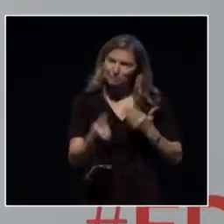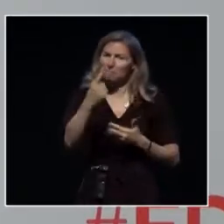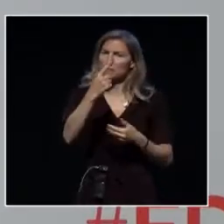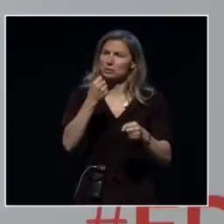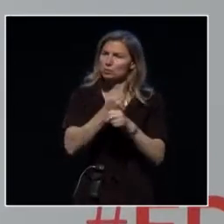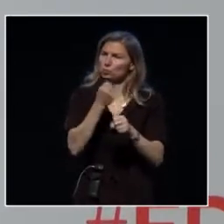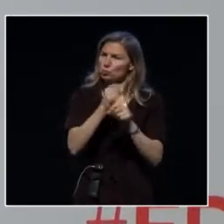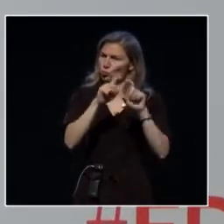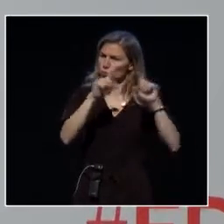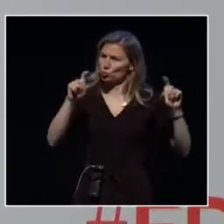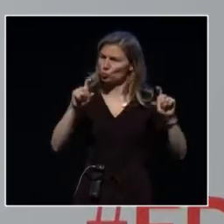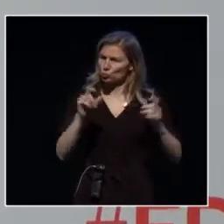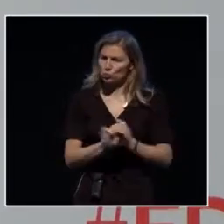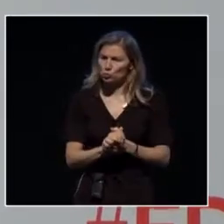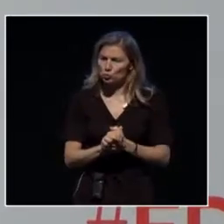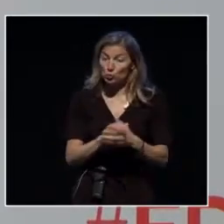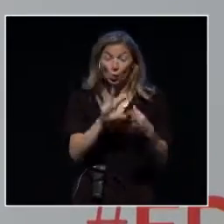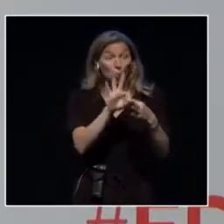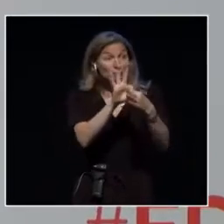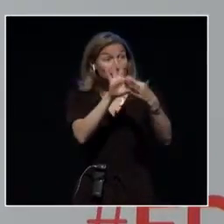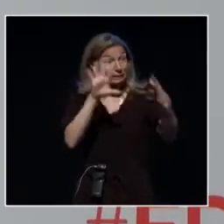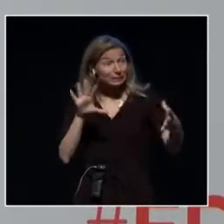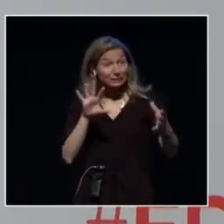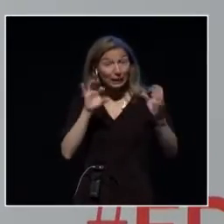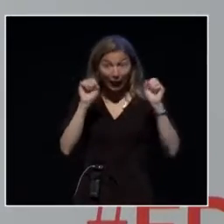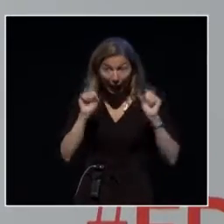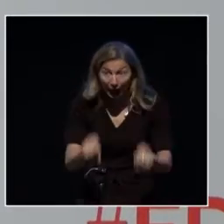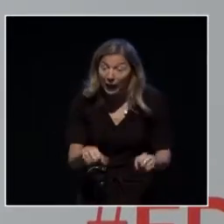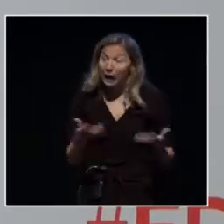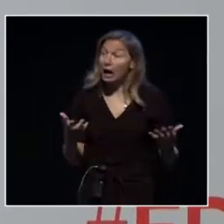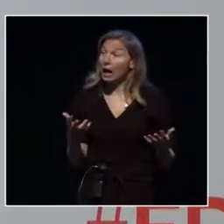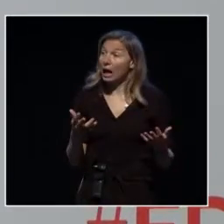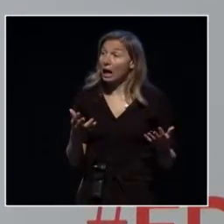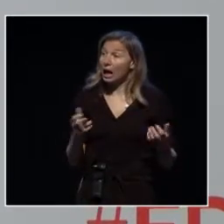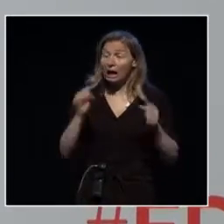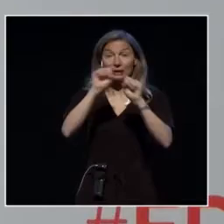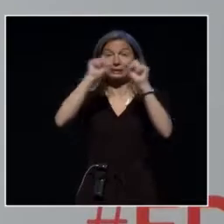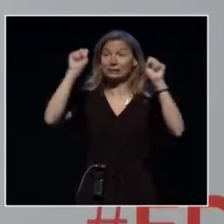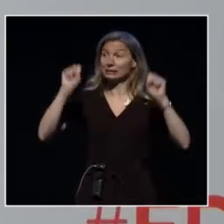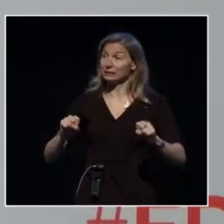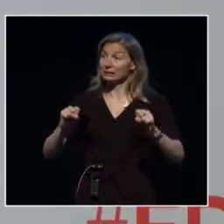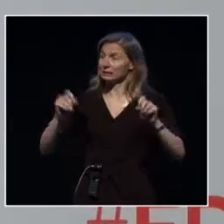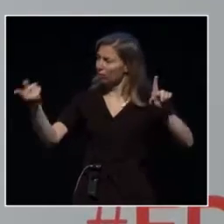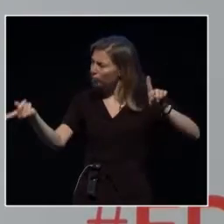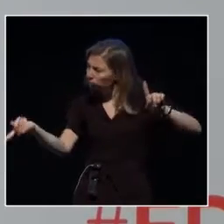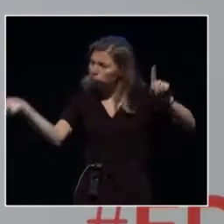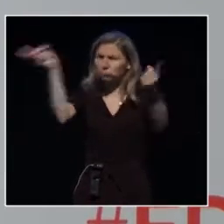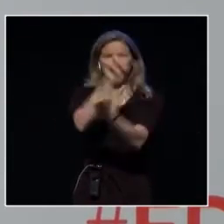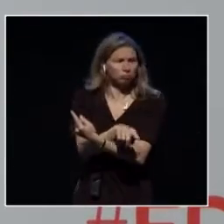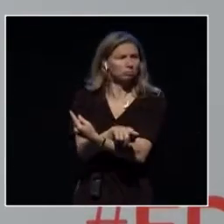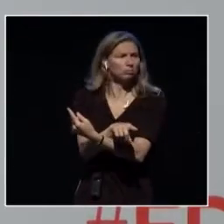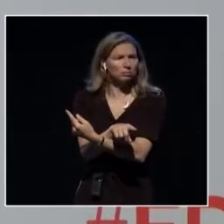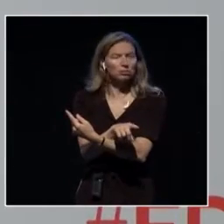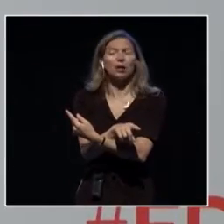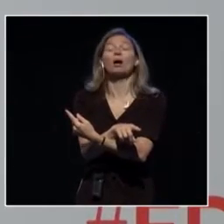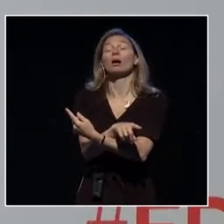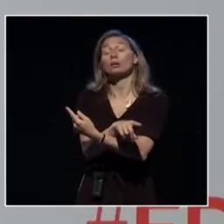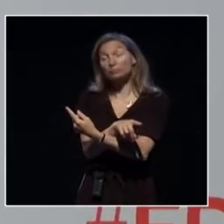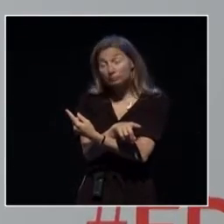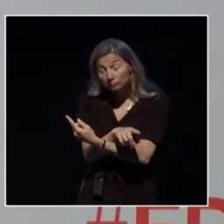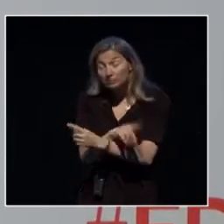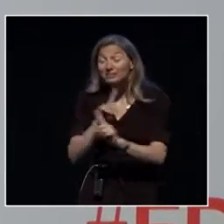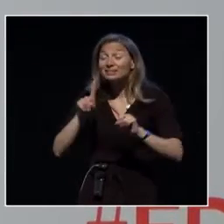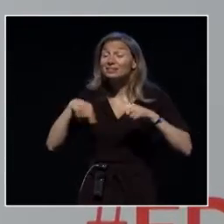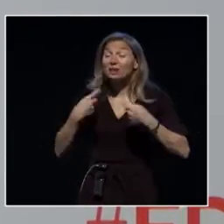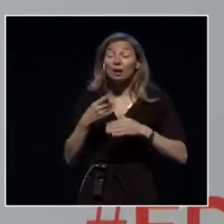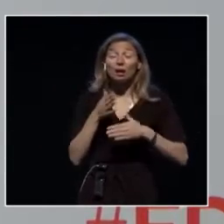you can disconnect them, so the whole system has to reverse itself. If we become entrepreneurs, then I face this problem